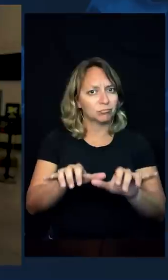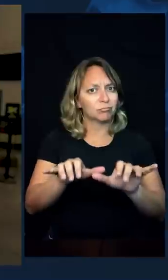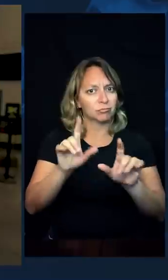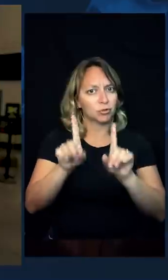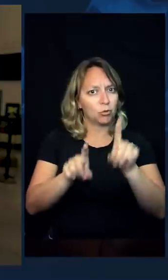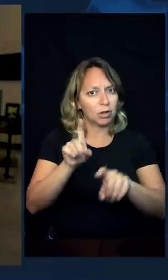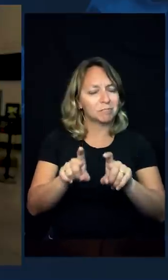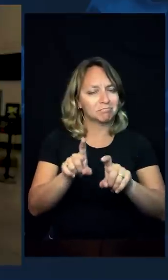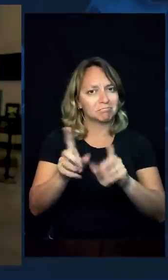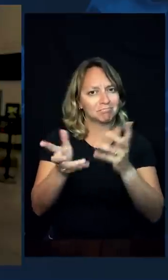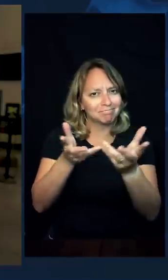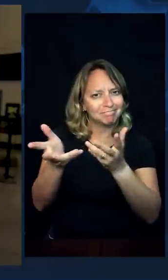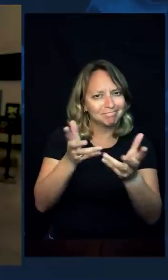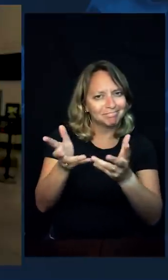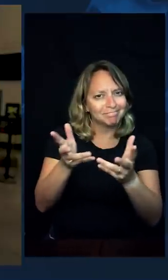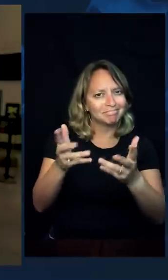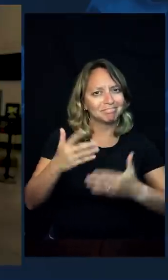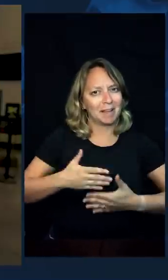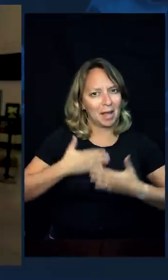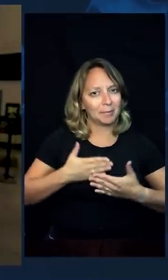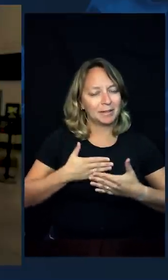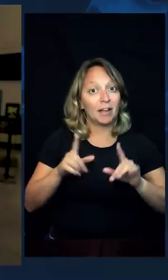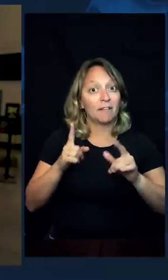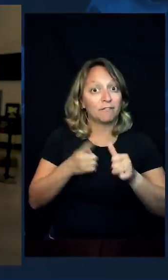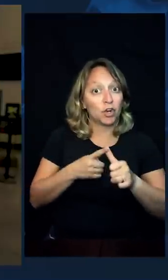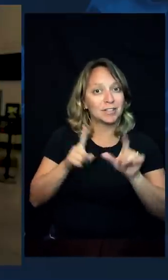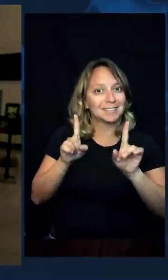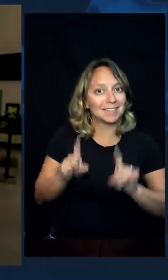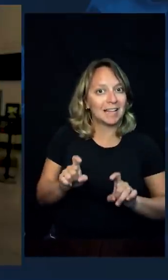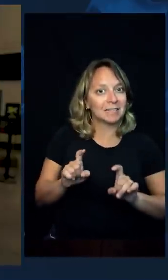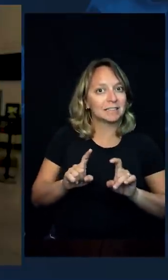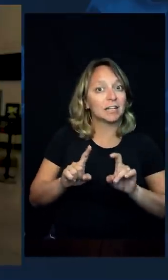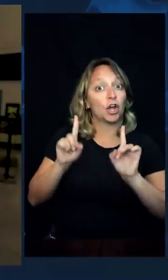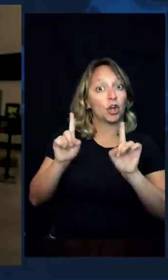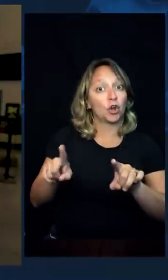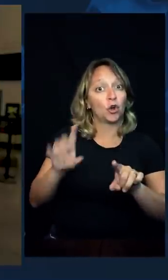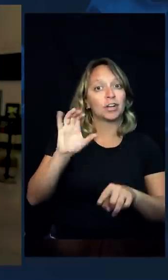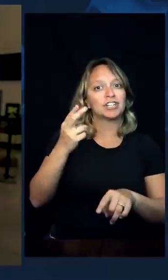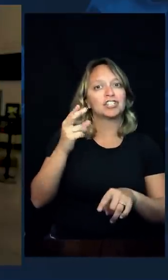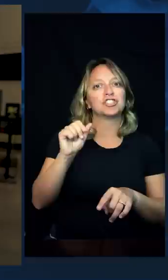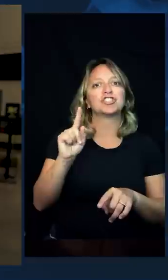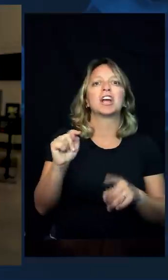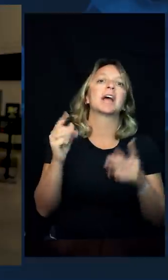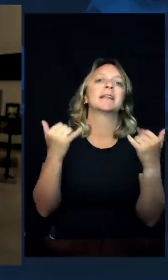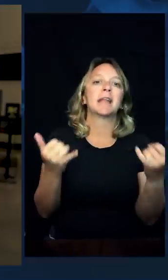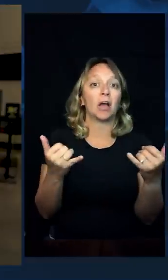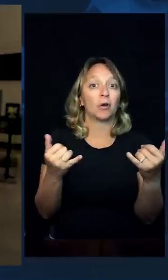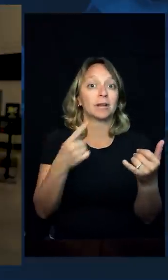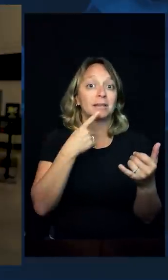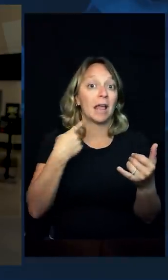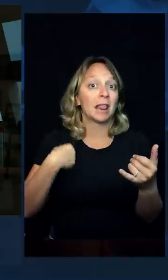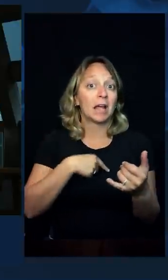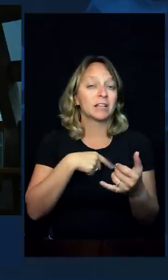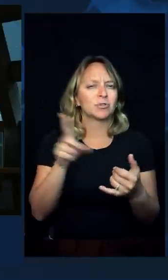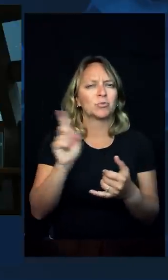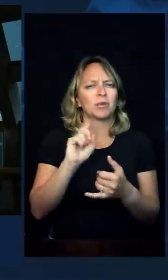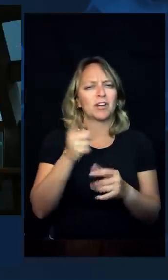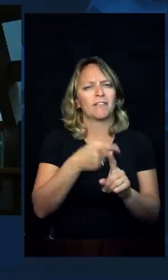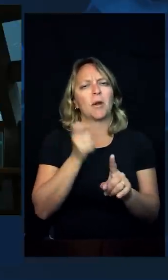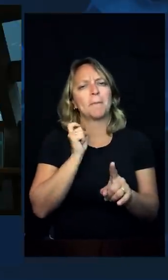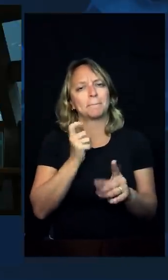you. And let's test this out by having you all go to the chat now and tell us where you're tuning in from.